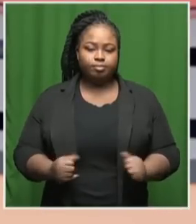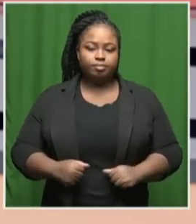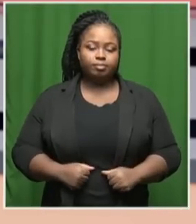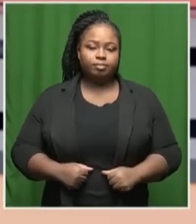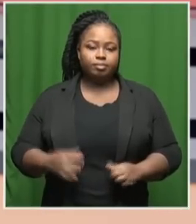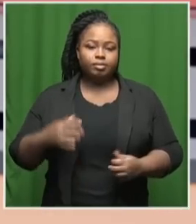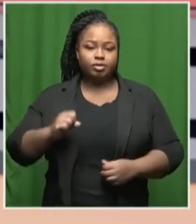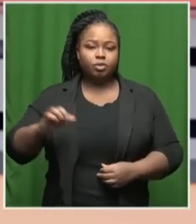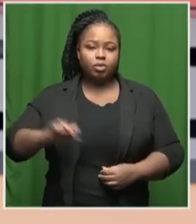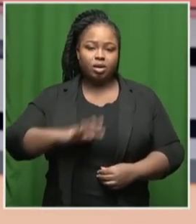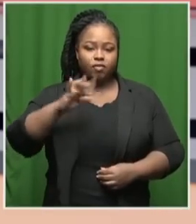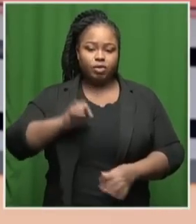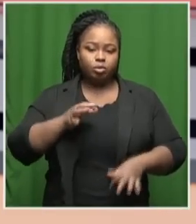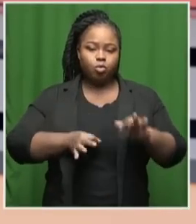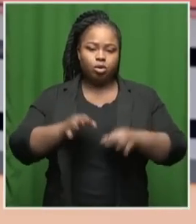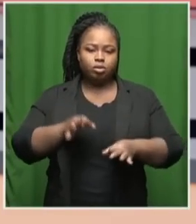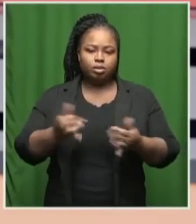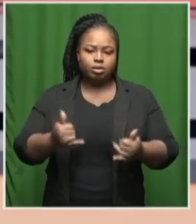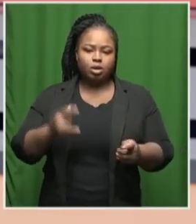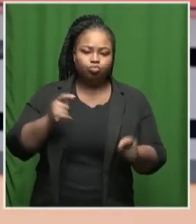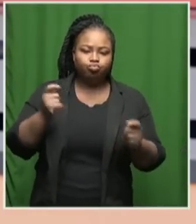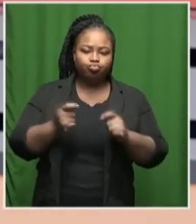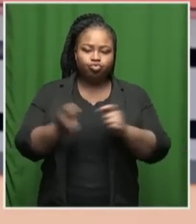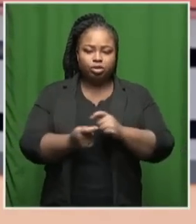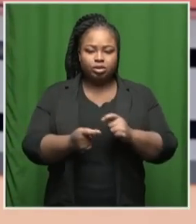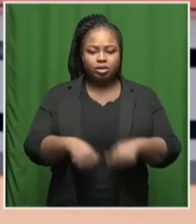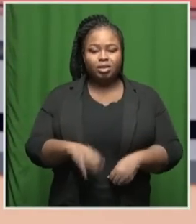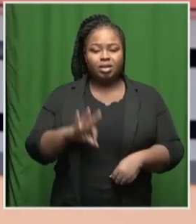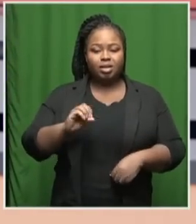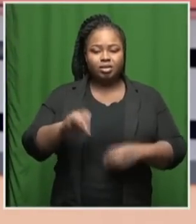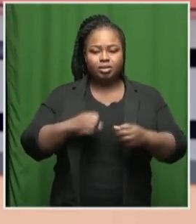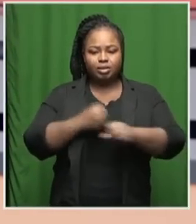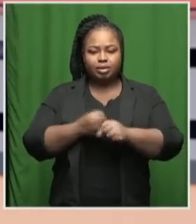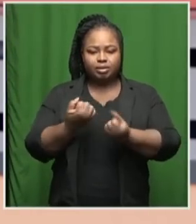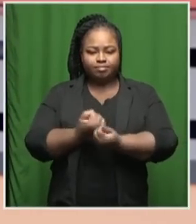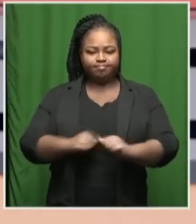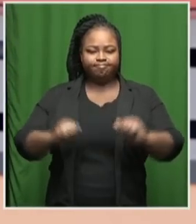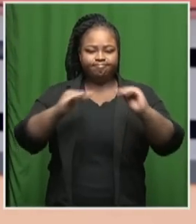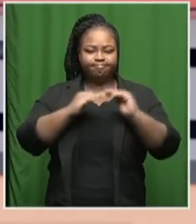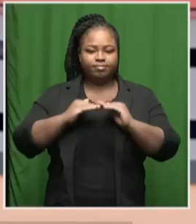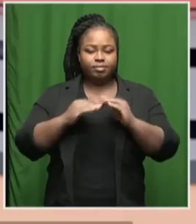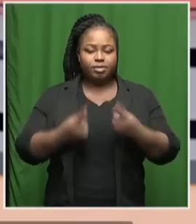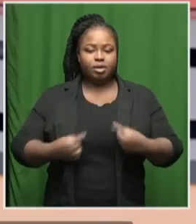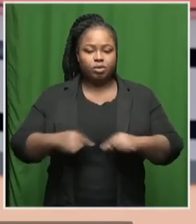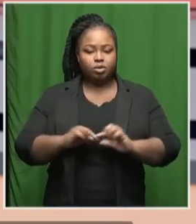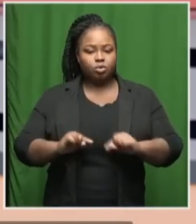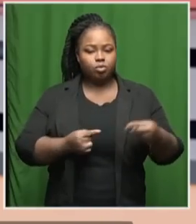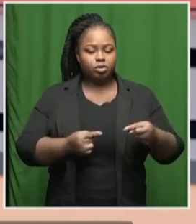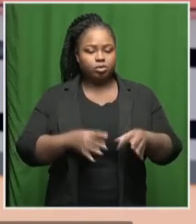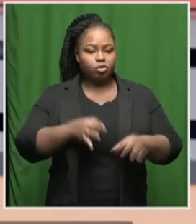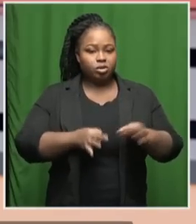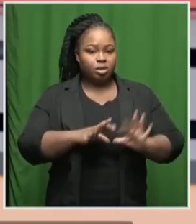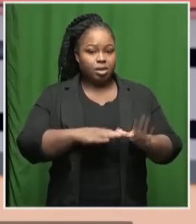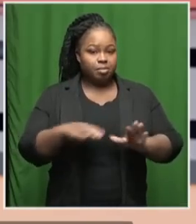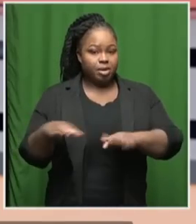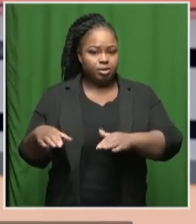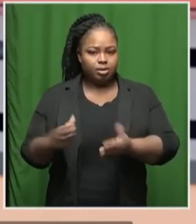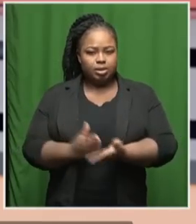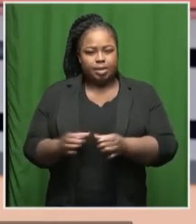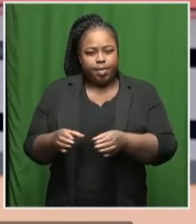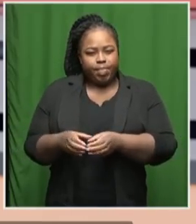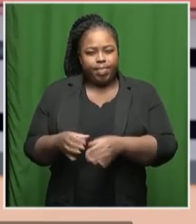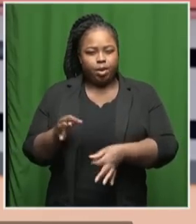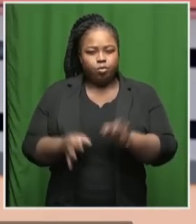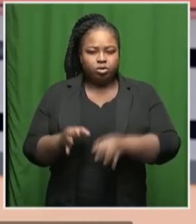Well, the face of South African politics has transformed in the 3 decades of our country's democracy, with opposition political parties and smaller